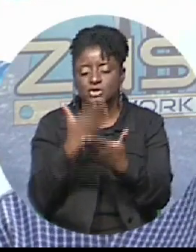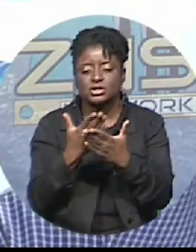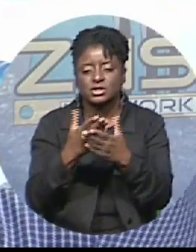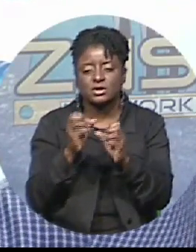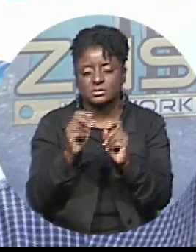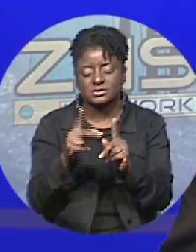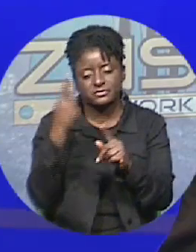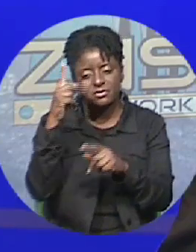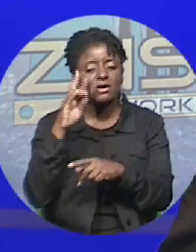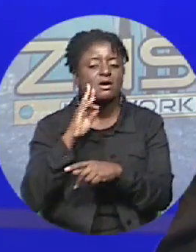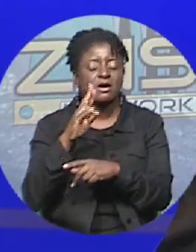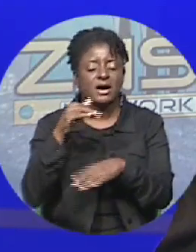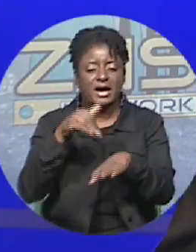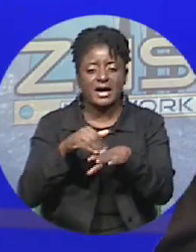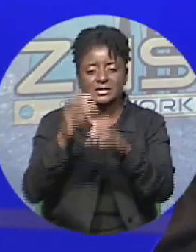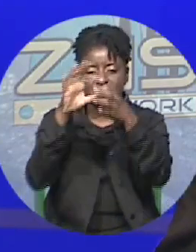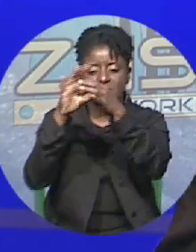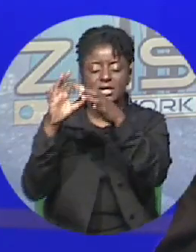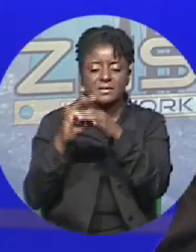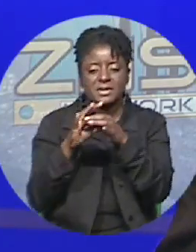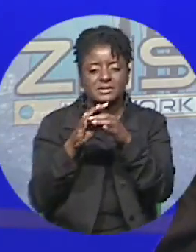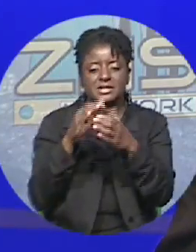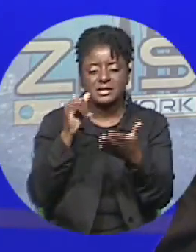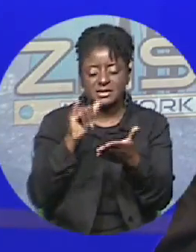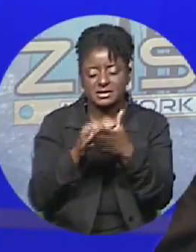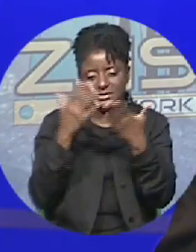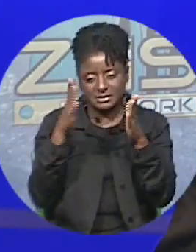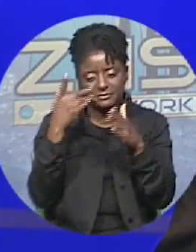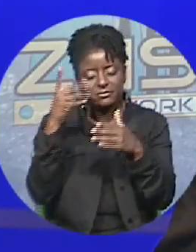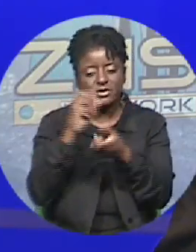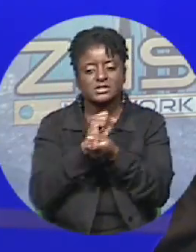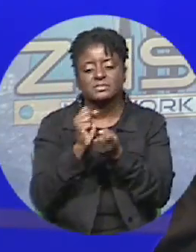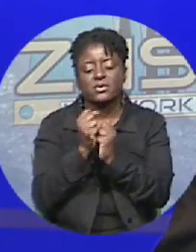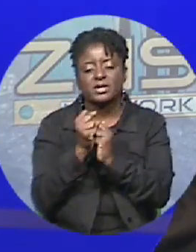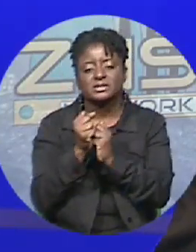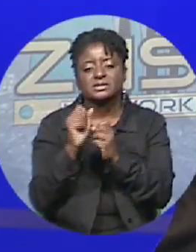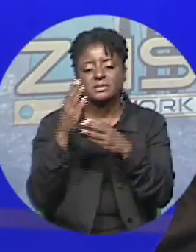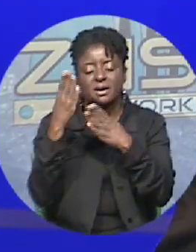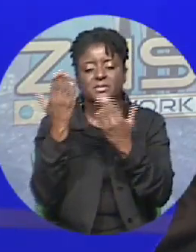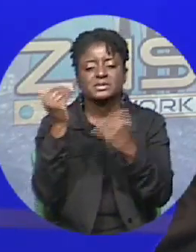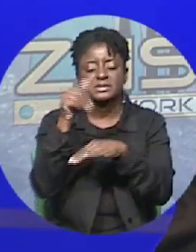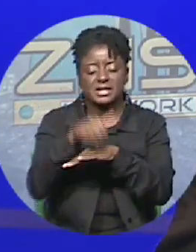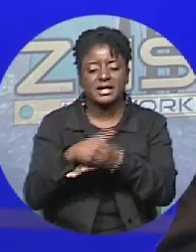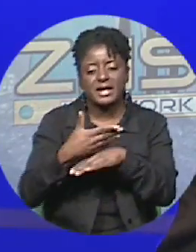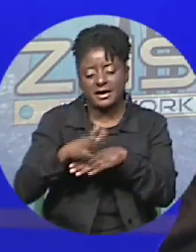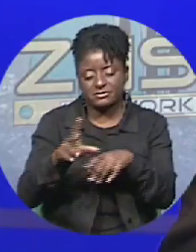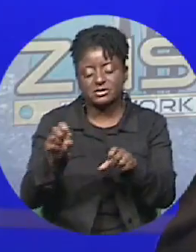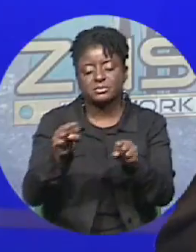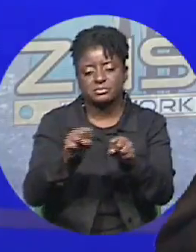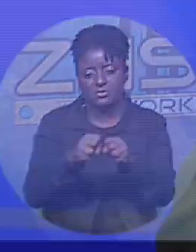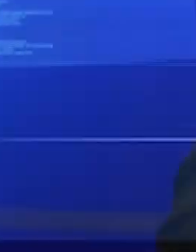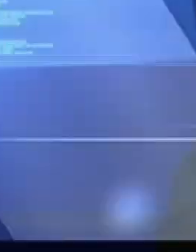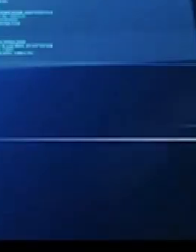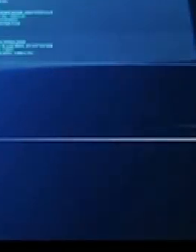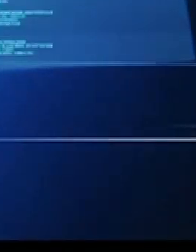the Olympics. And that will do it for sports. Stay tuned. The Bahamas Night comes back after the break.